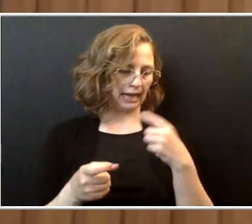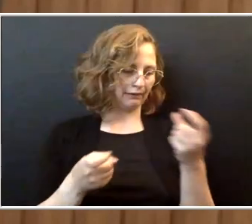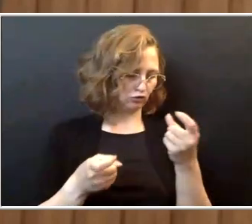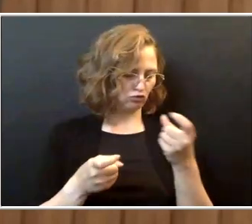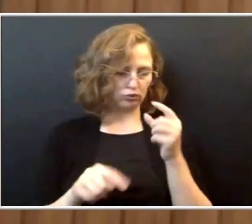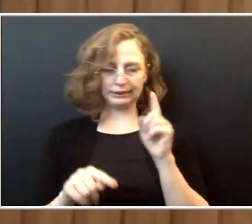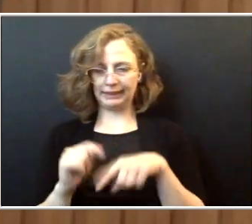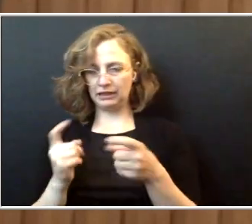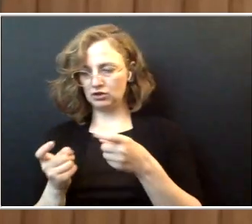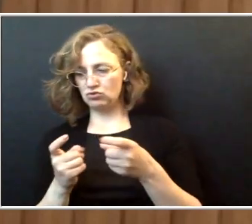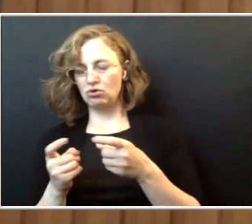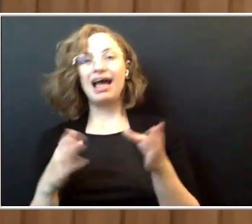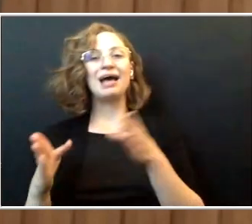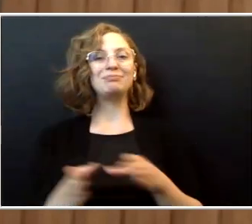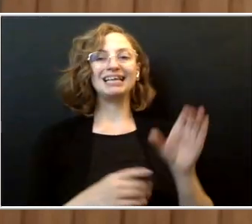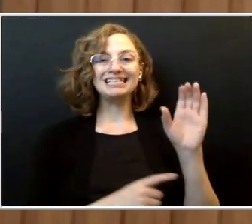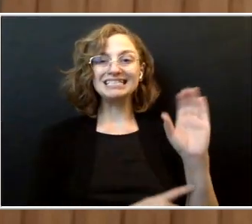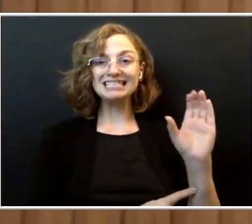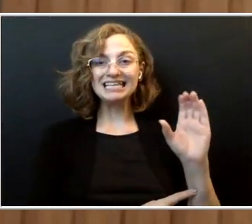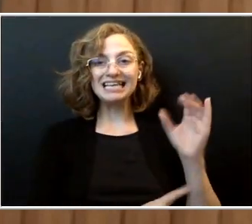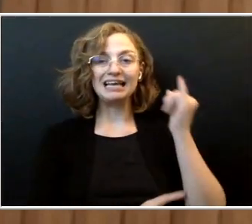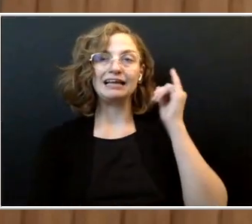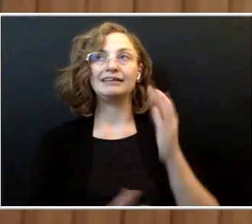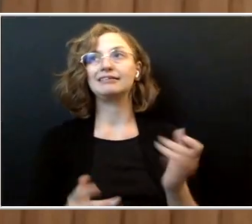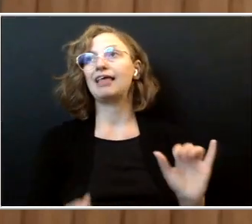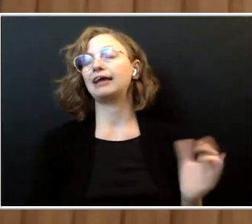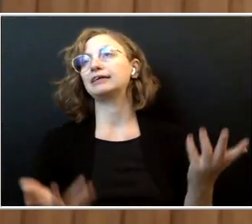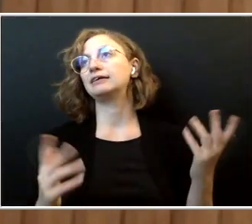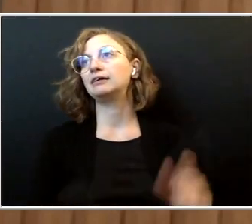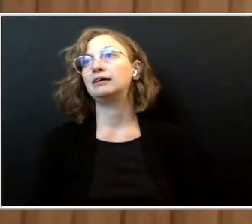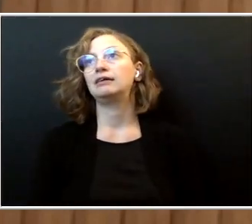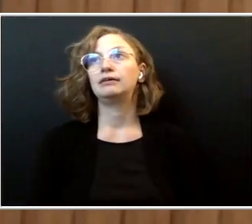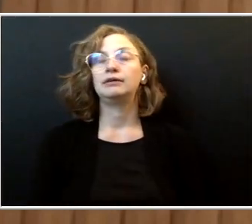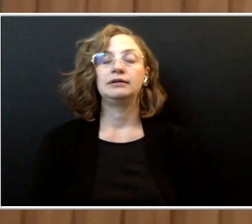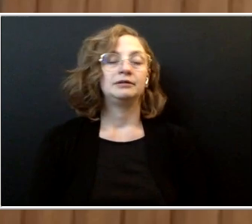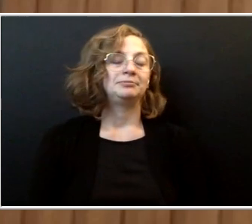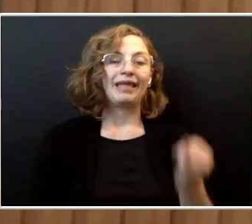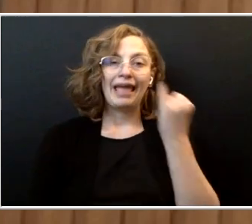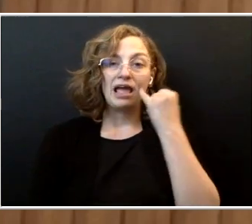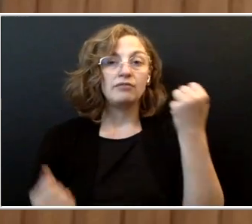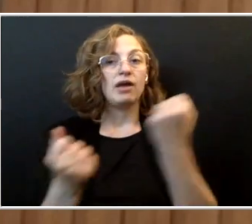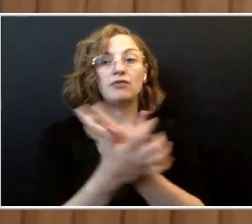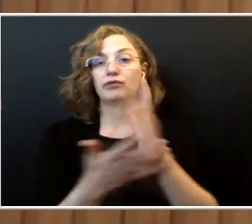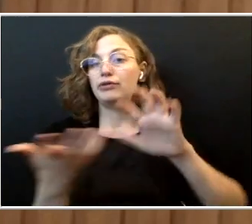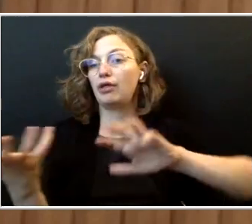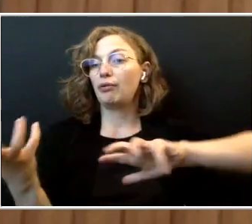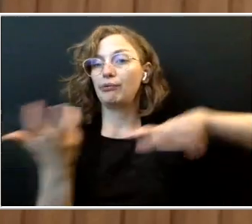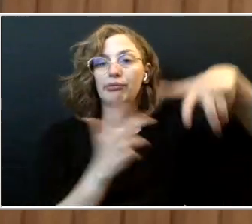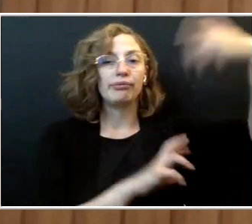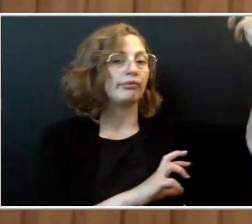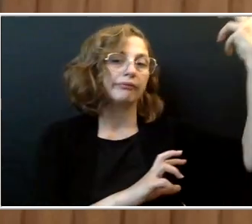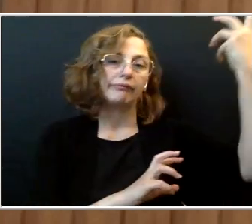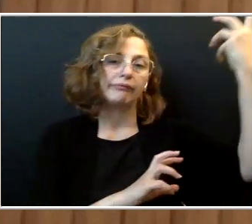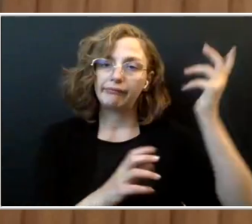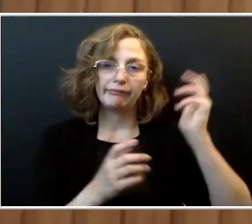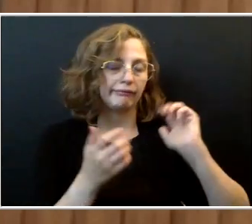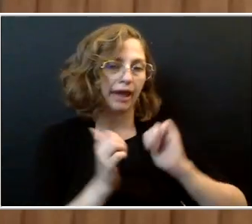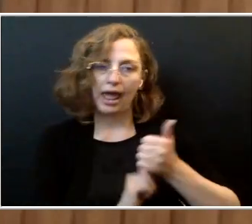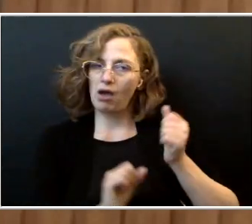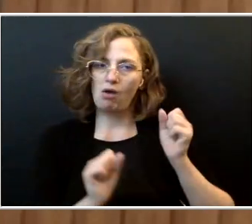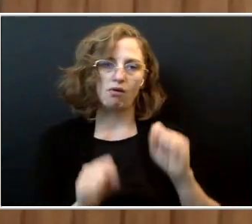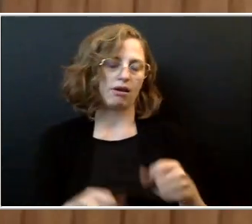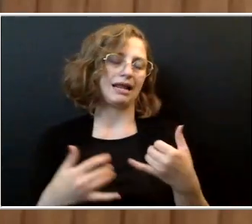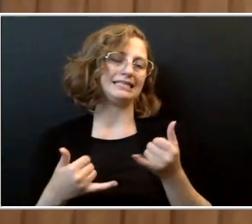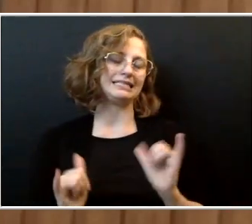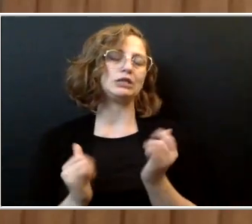Plan C is sort of that all else fails. How can I still connect with this goal? How can I still be connecting, for example, with some kind of movement, even